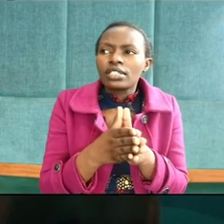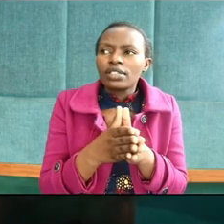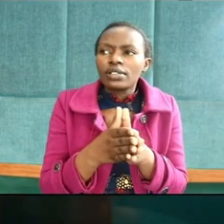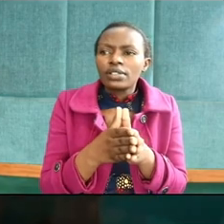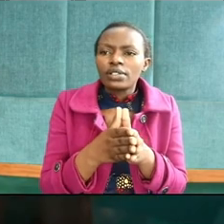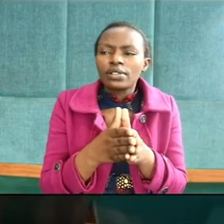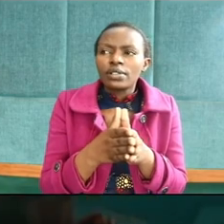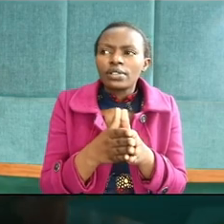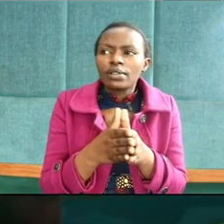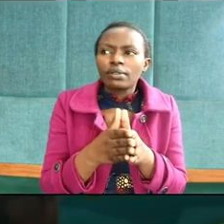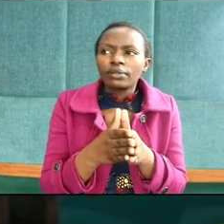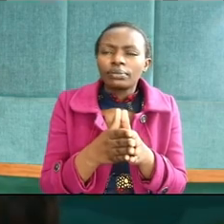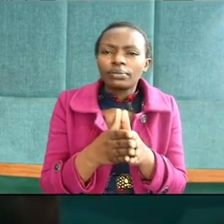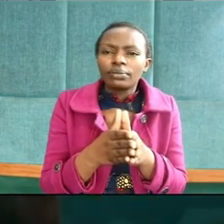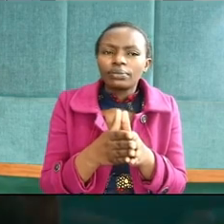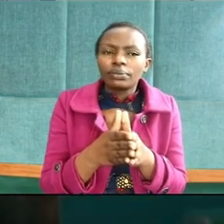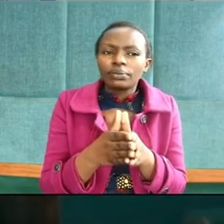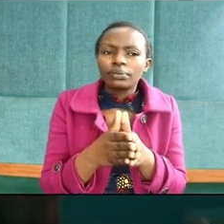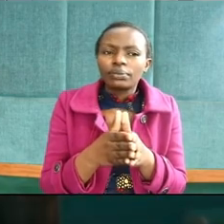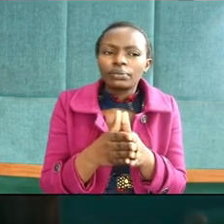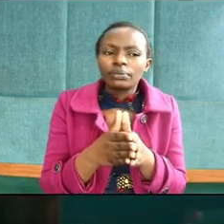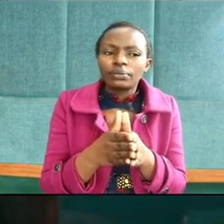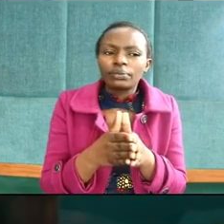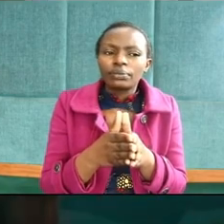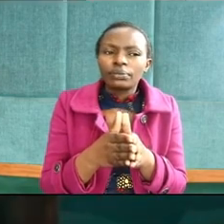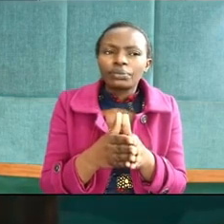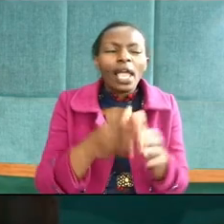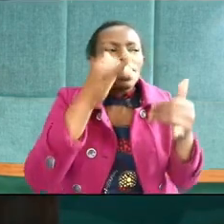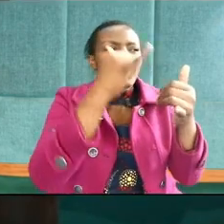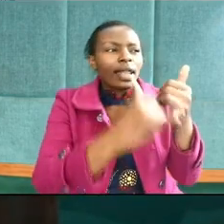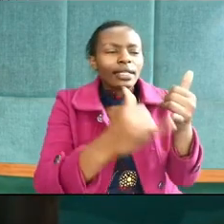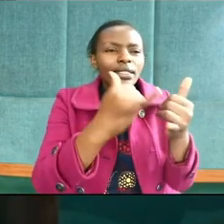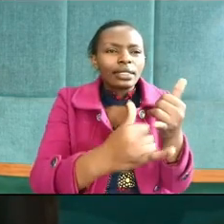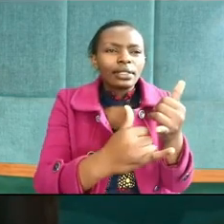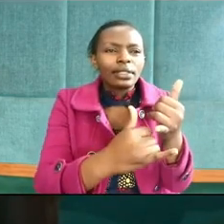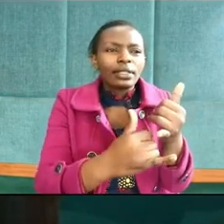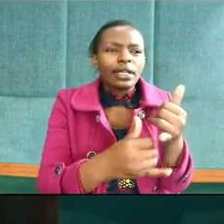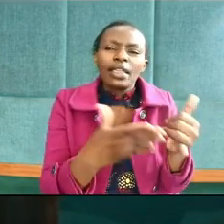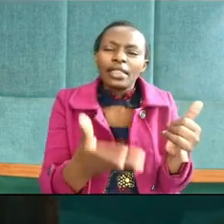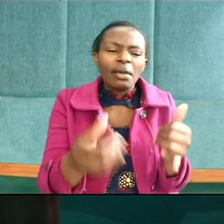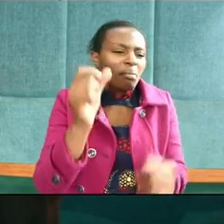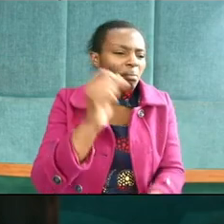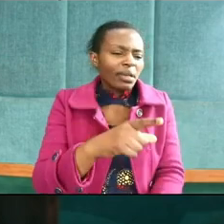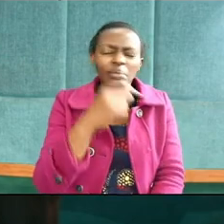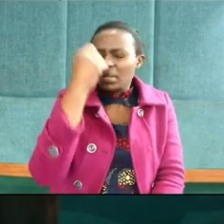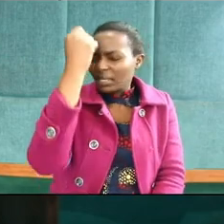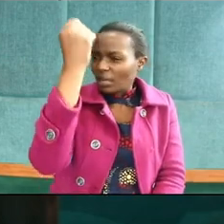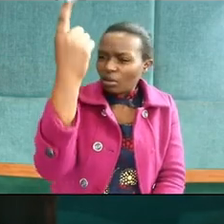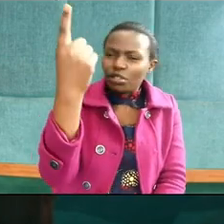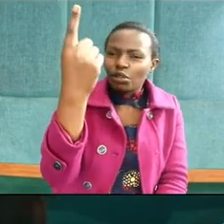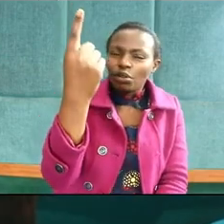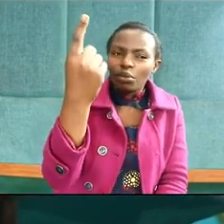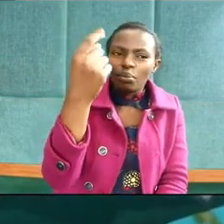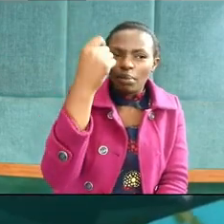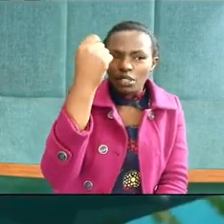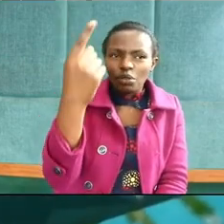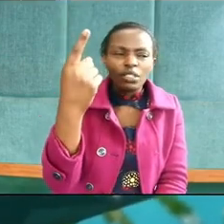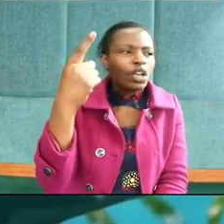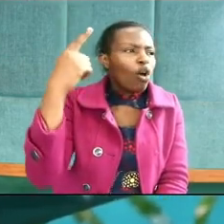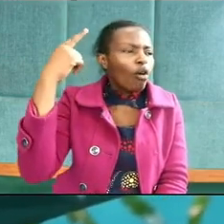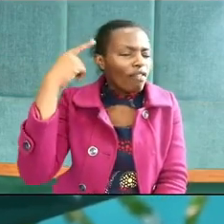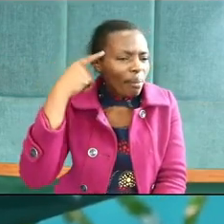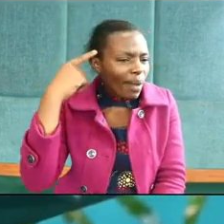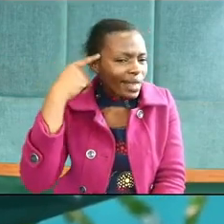And the last one is that there must be a psychological maturity where